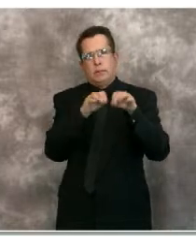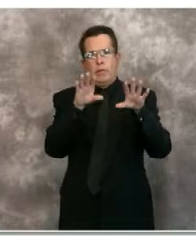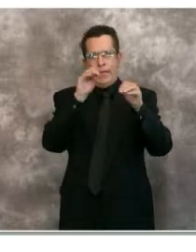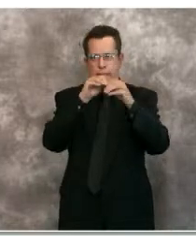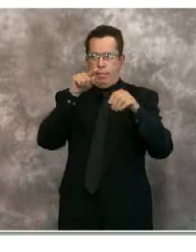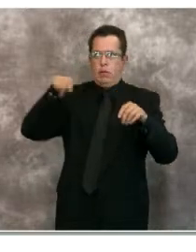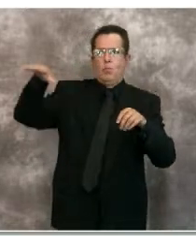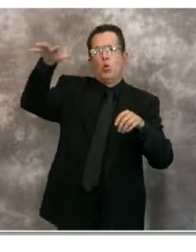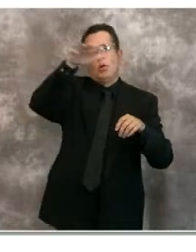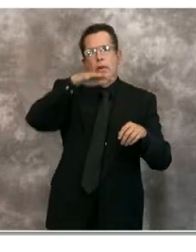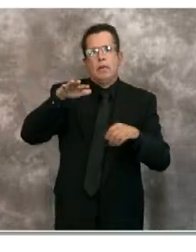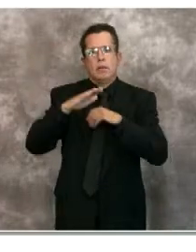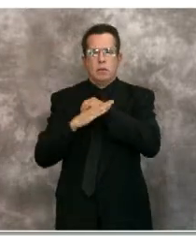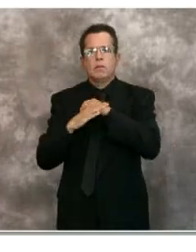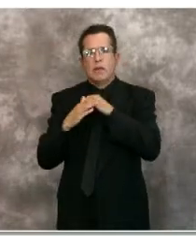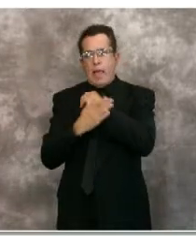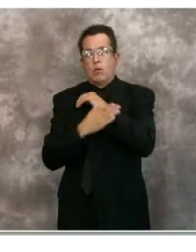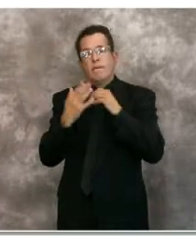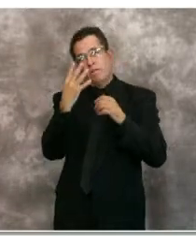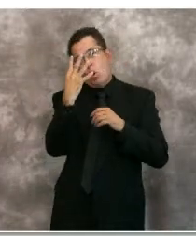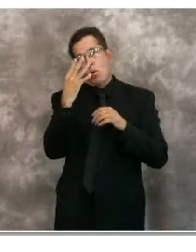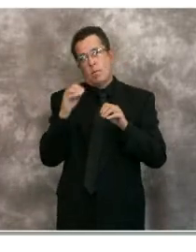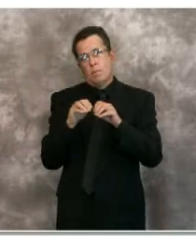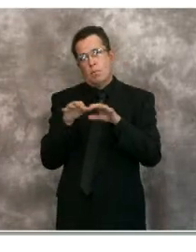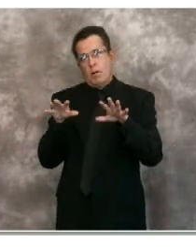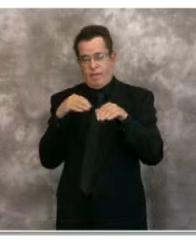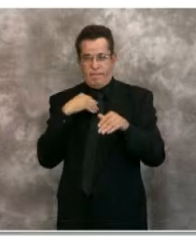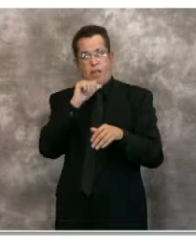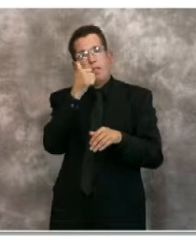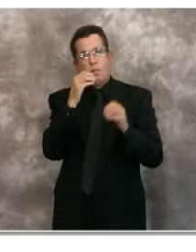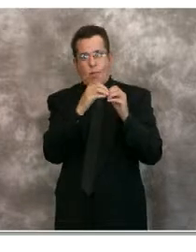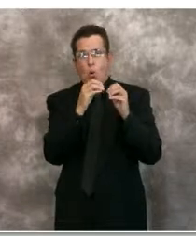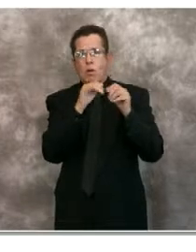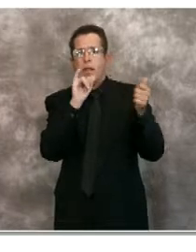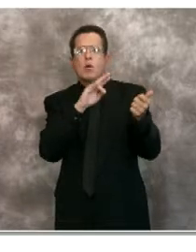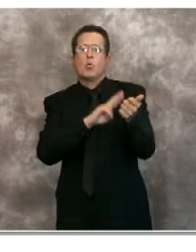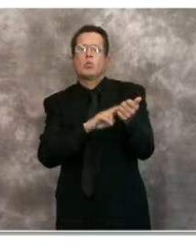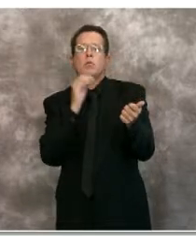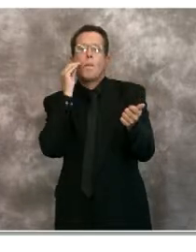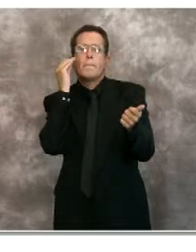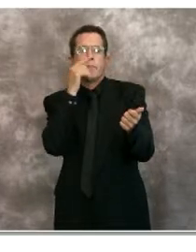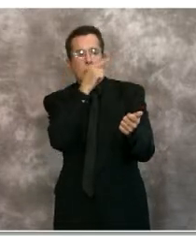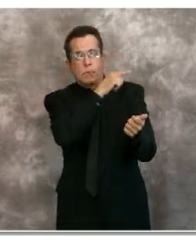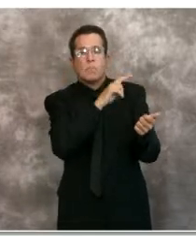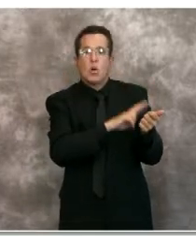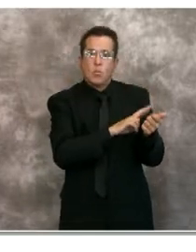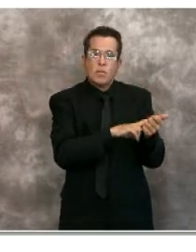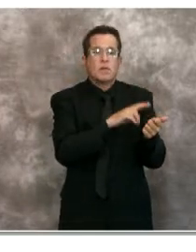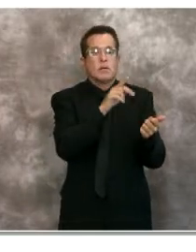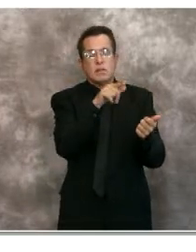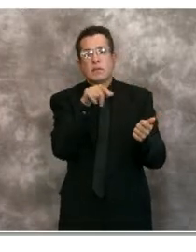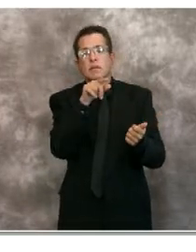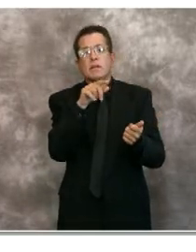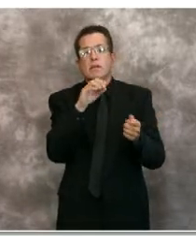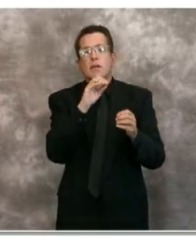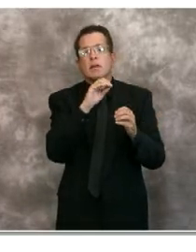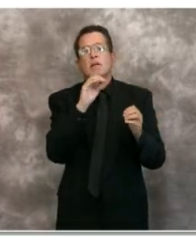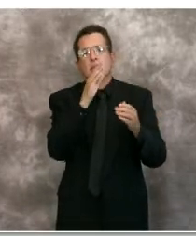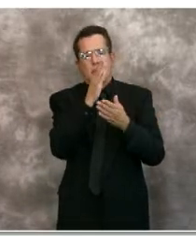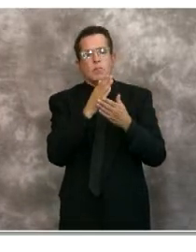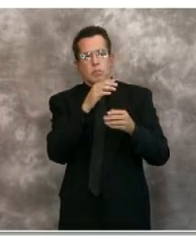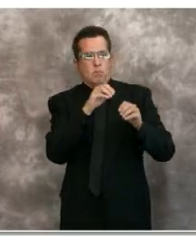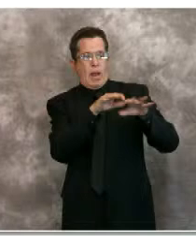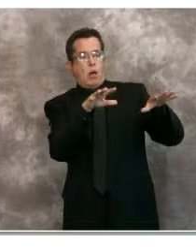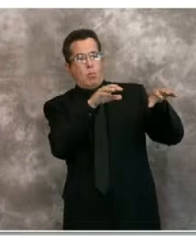outbreaks. We certainly have had other congregate care facility and non-congregate or